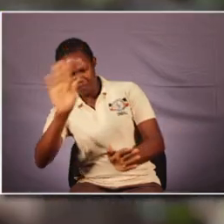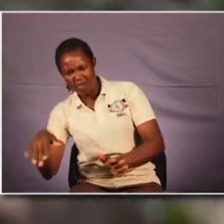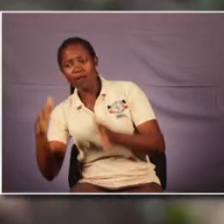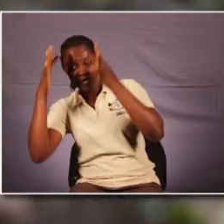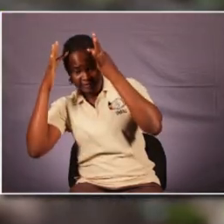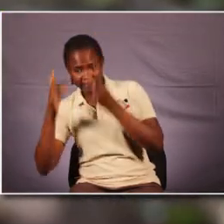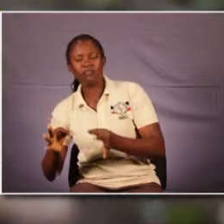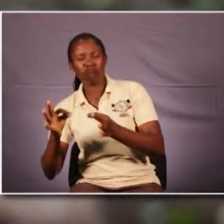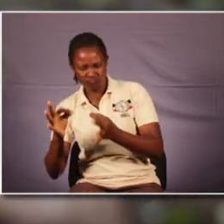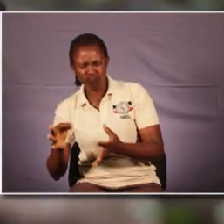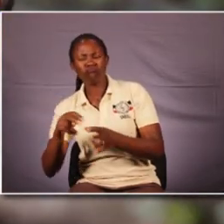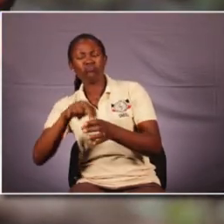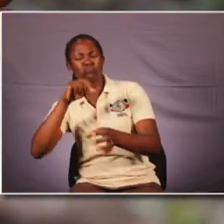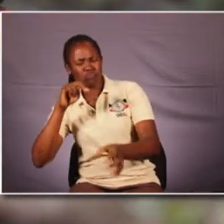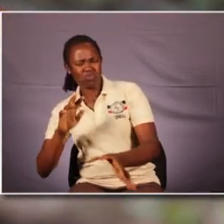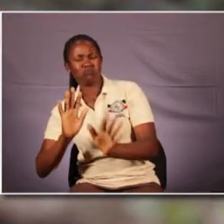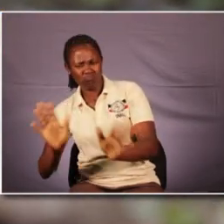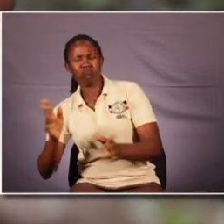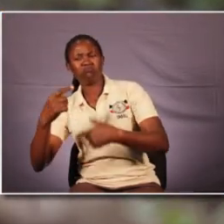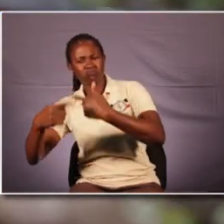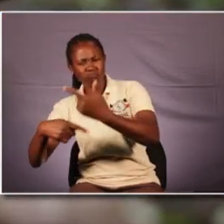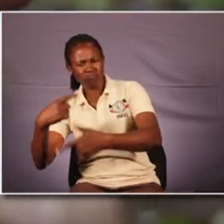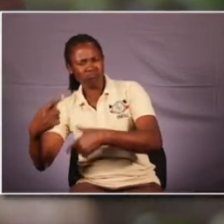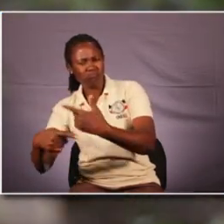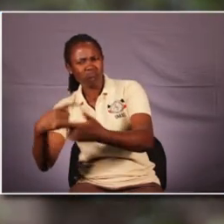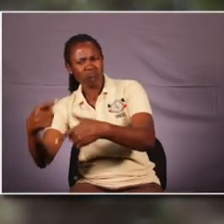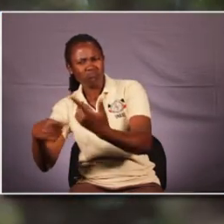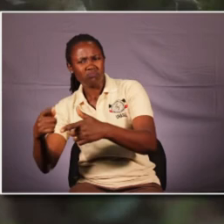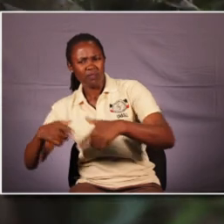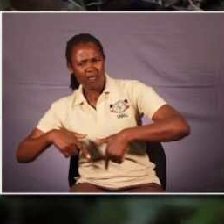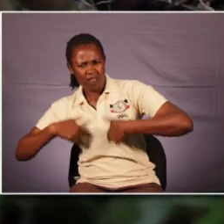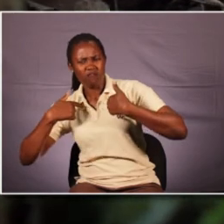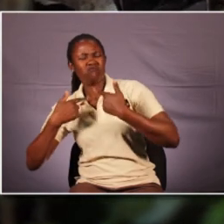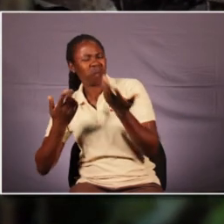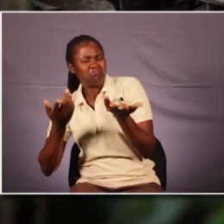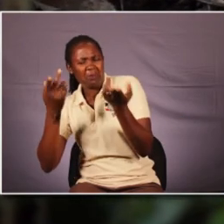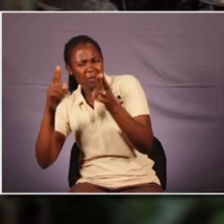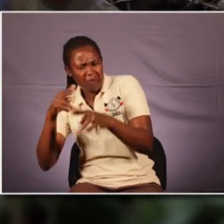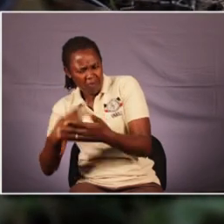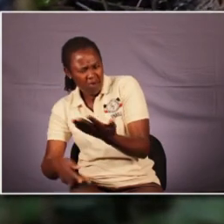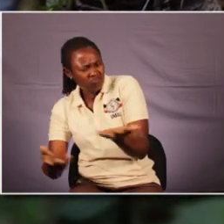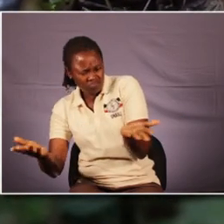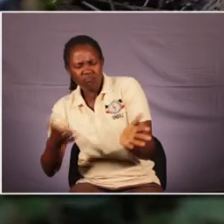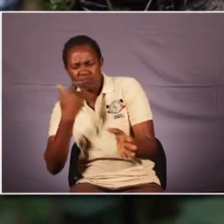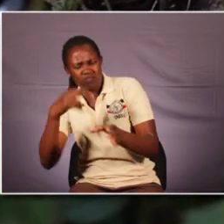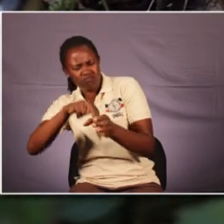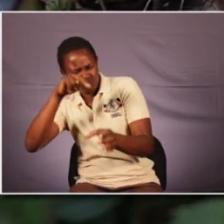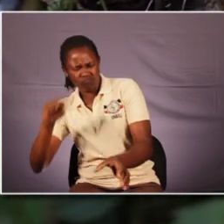decision to free myself from the drugs and totally forget about getting back to the brotherhood. no matter what was going to happen to me.